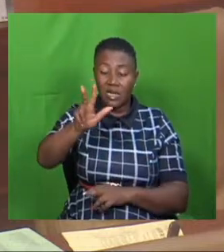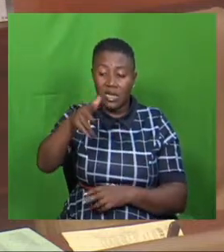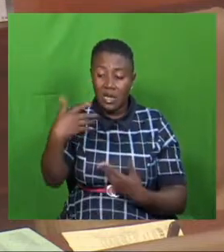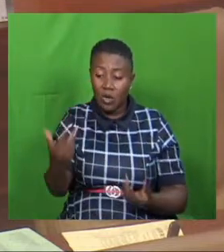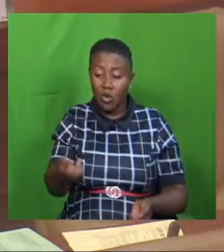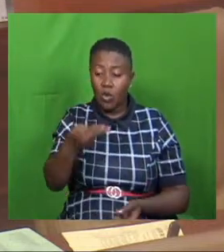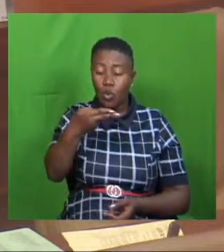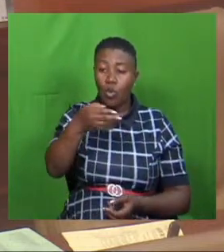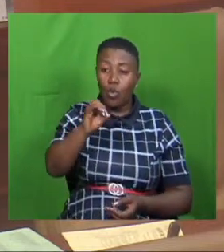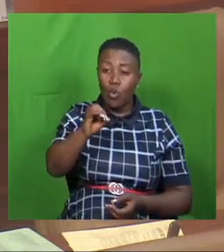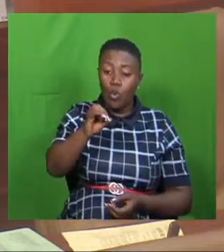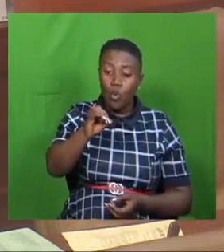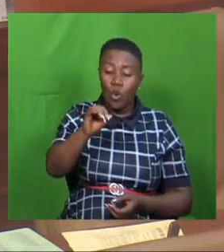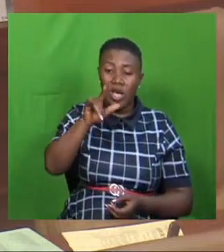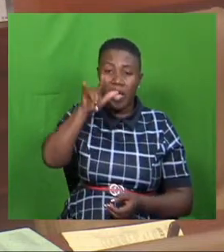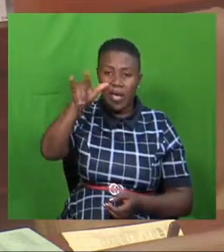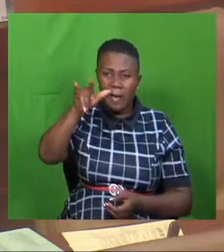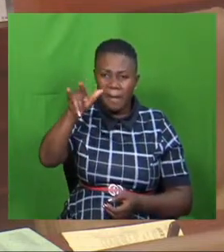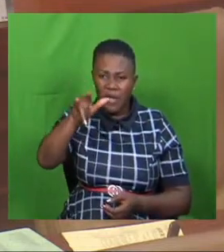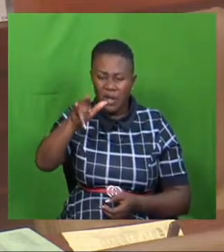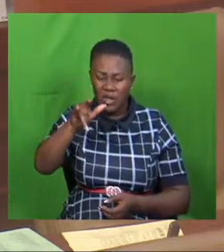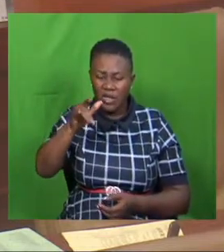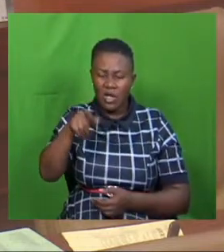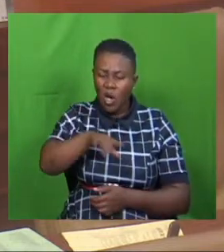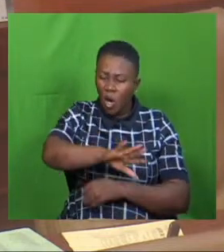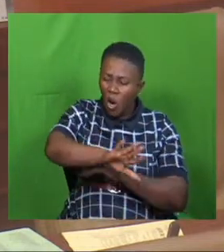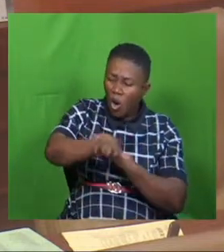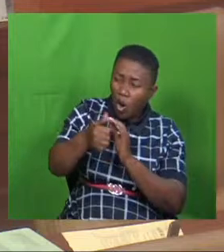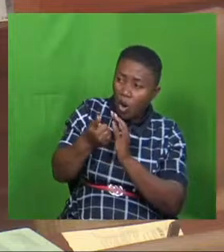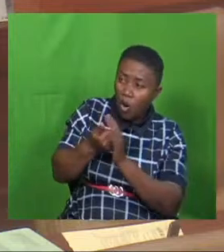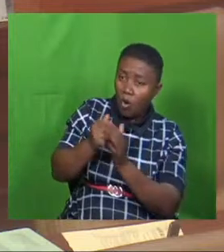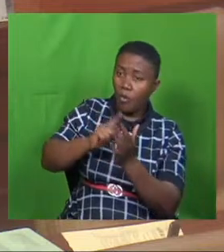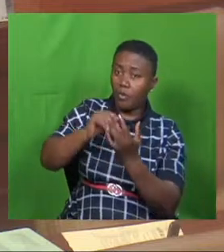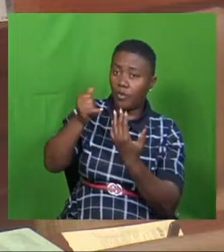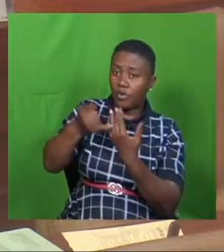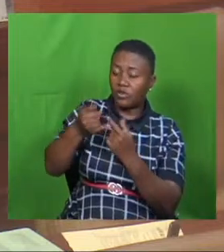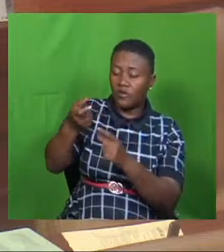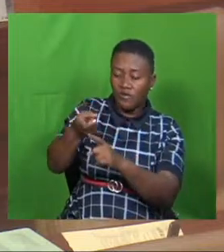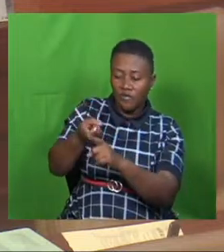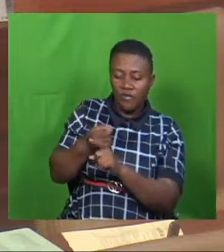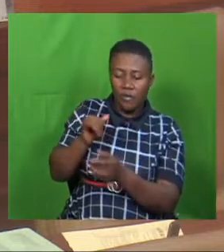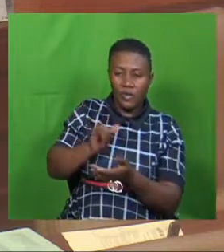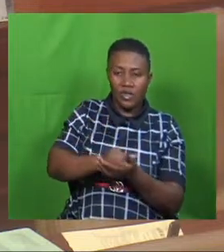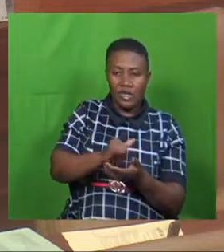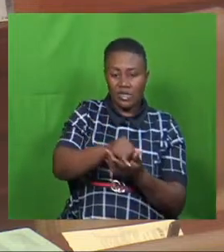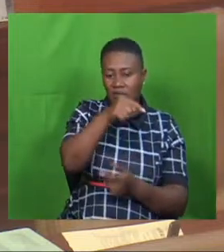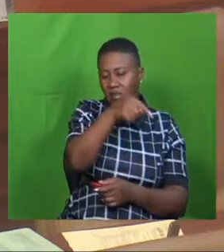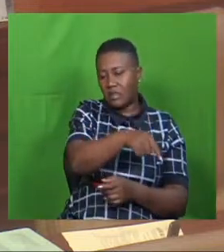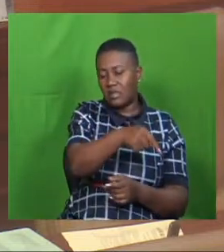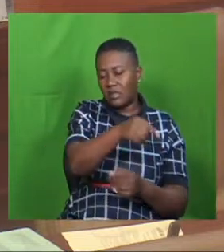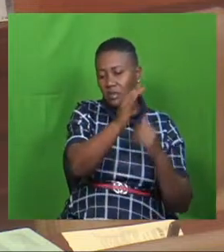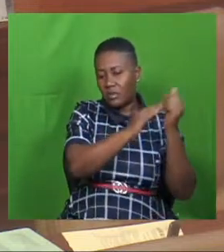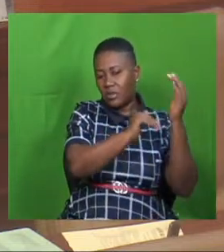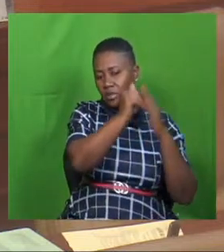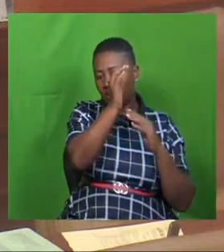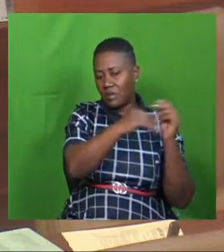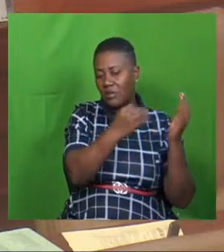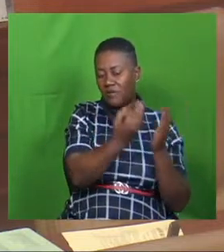part of the funding of those projects came from the Ghana Infrastructure Investment Fund, our own money. So we can do a